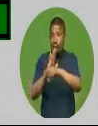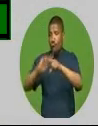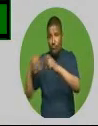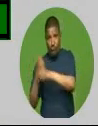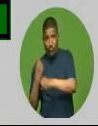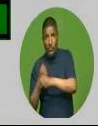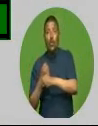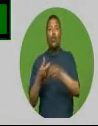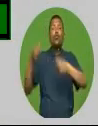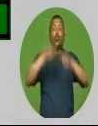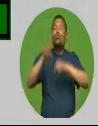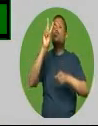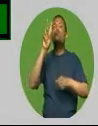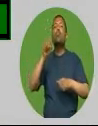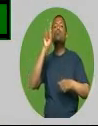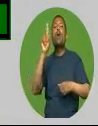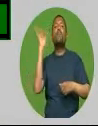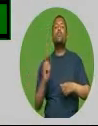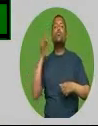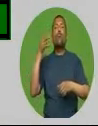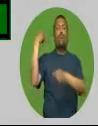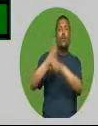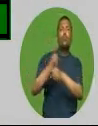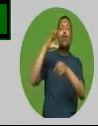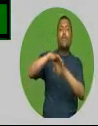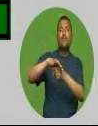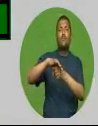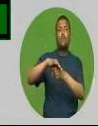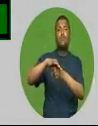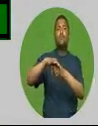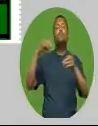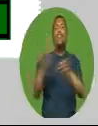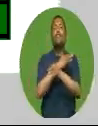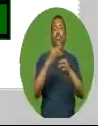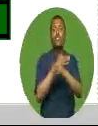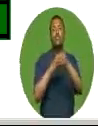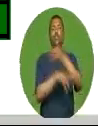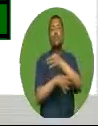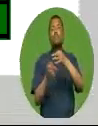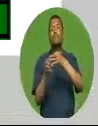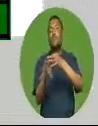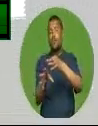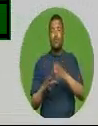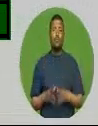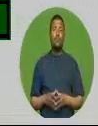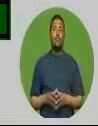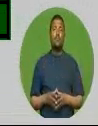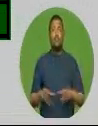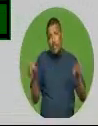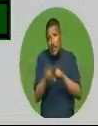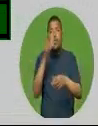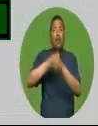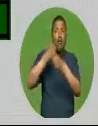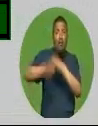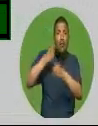to 2.1% of employment in manufacturing subsector. In the same